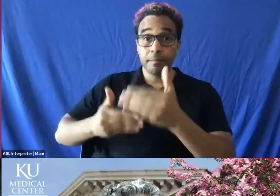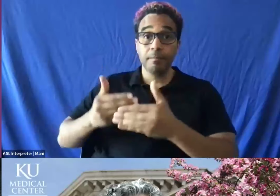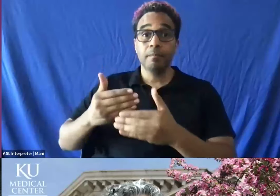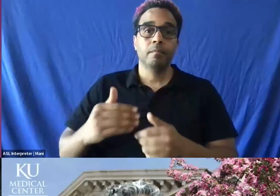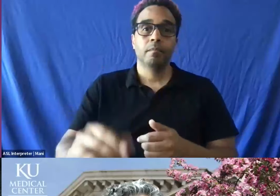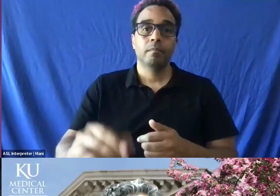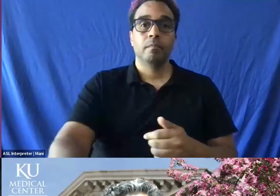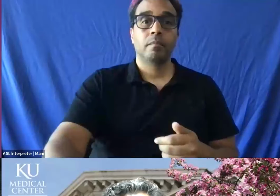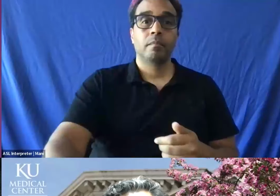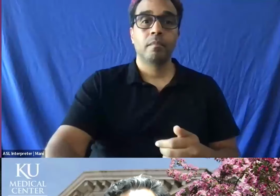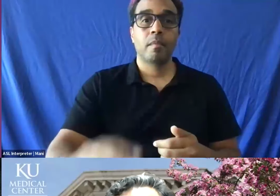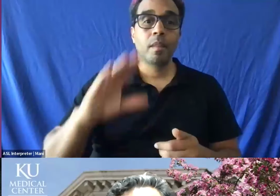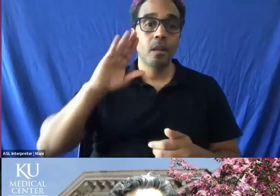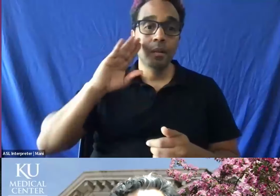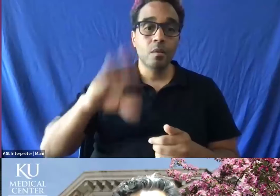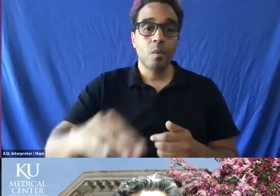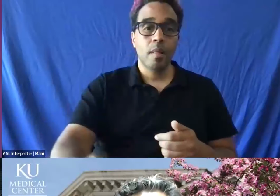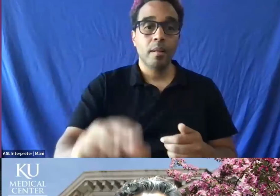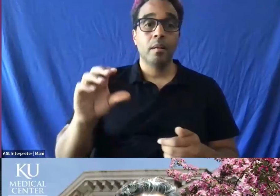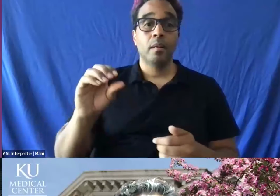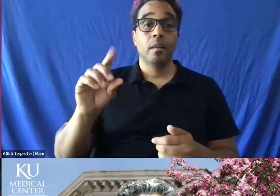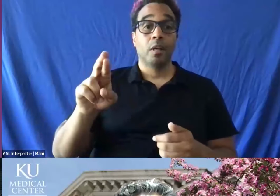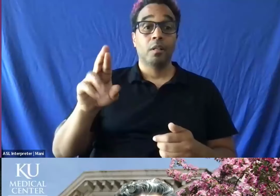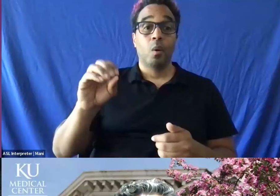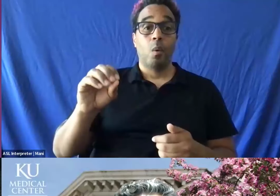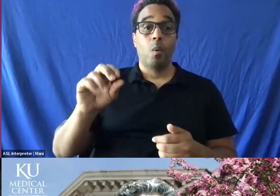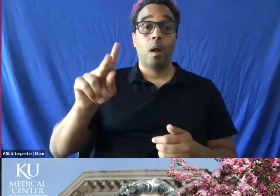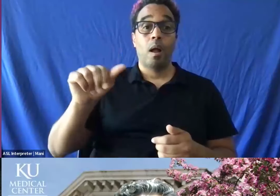extensively with community engagement during COVID.